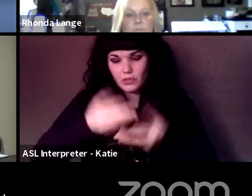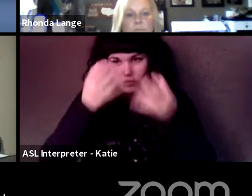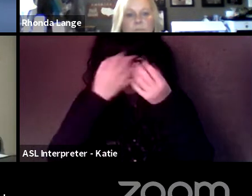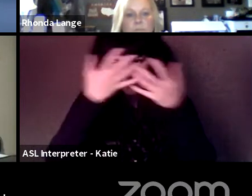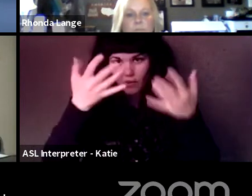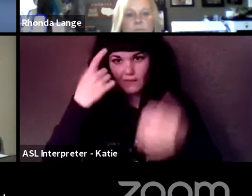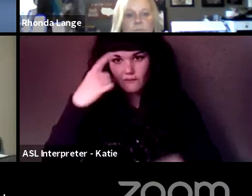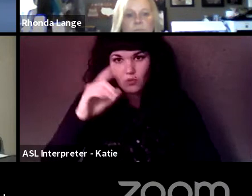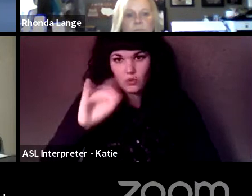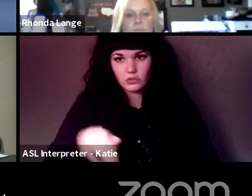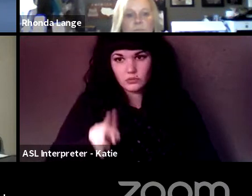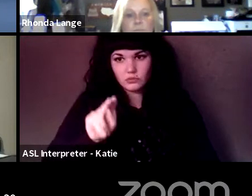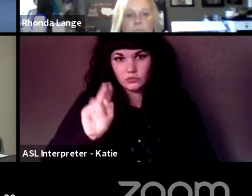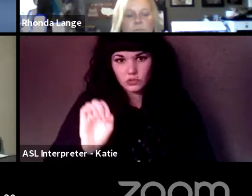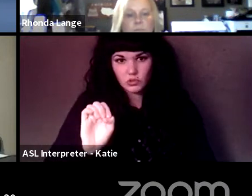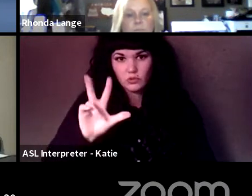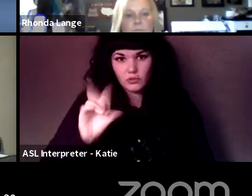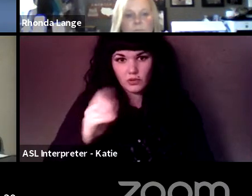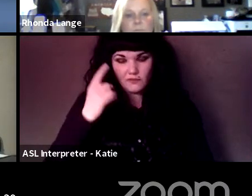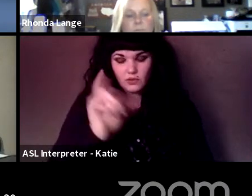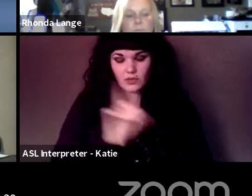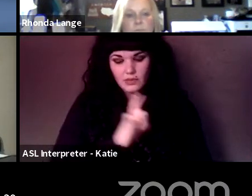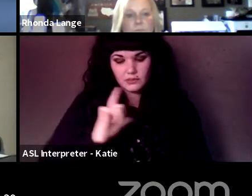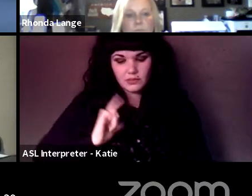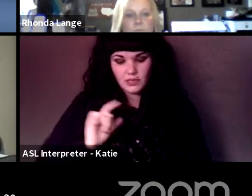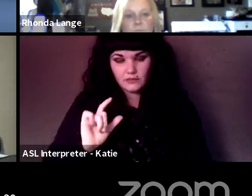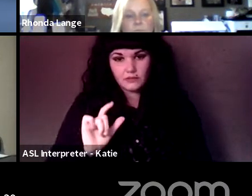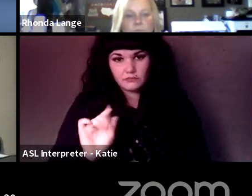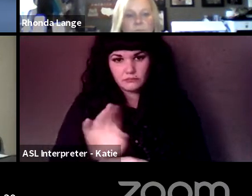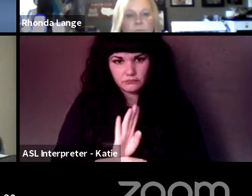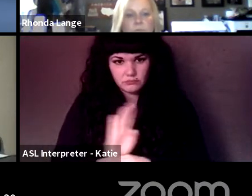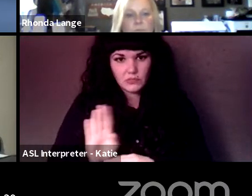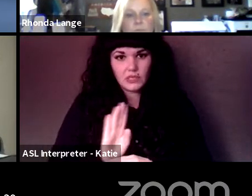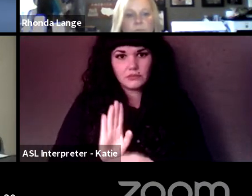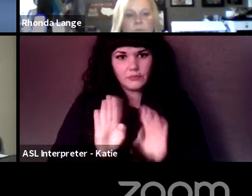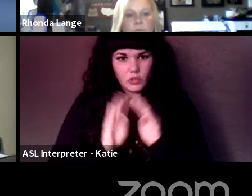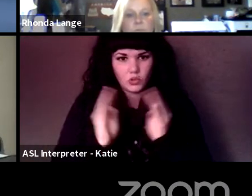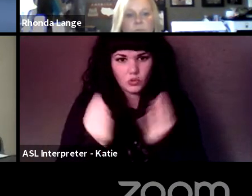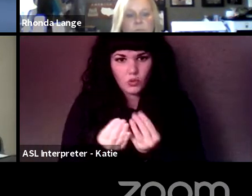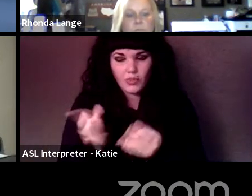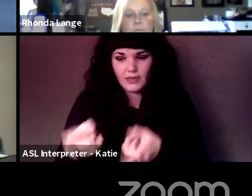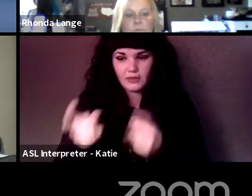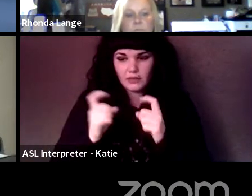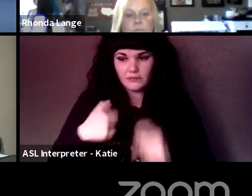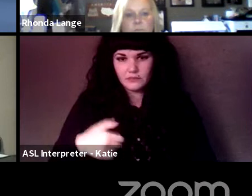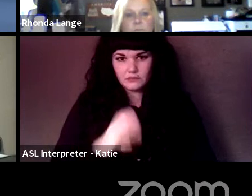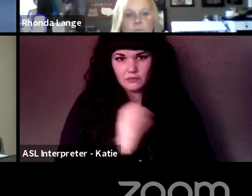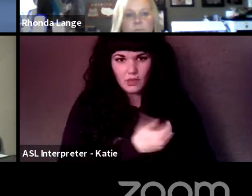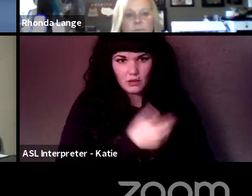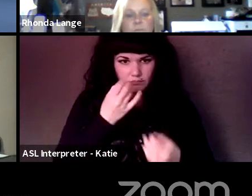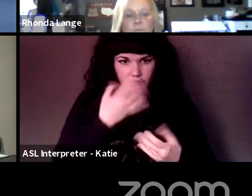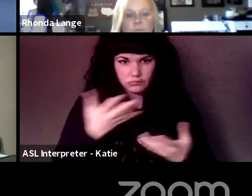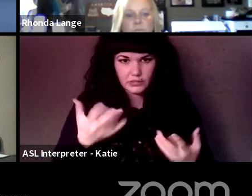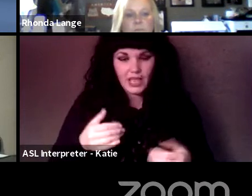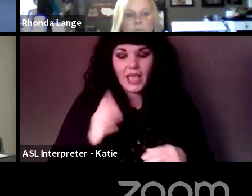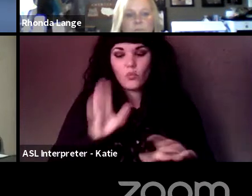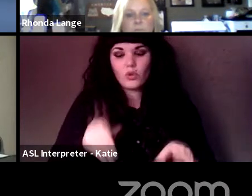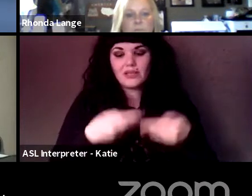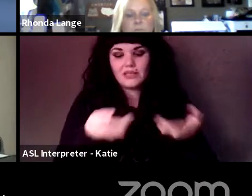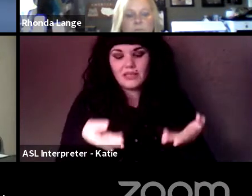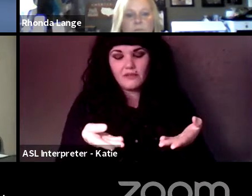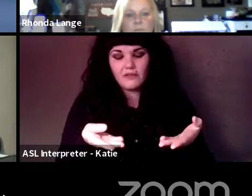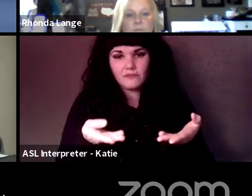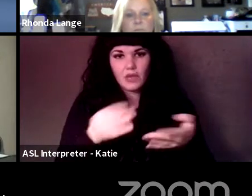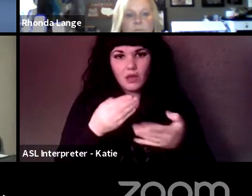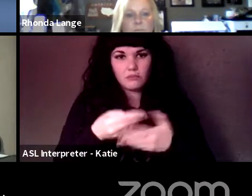the Legislative Services Bureau that pays our invoices, so I can provide a budget report to you. Also, we've invited